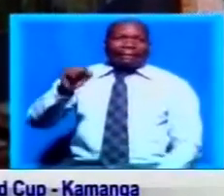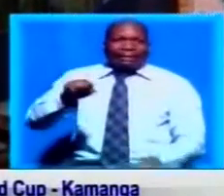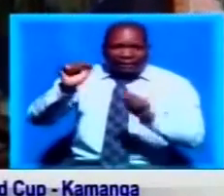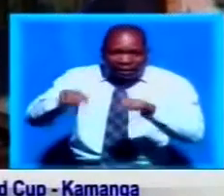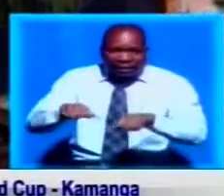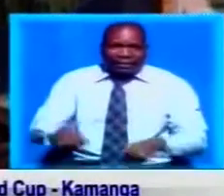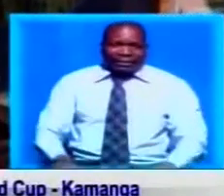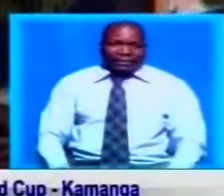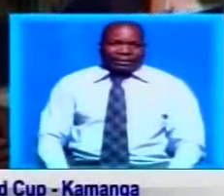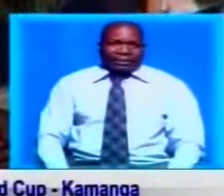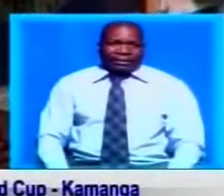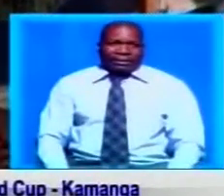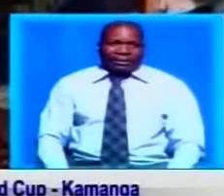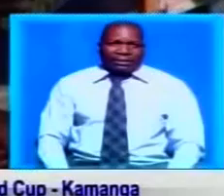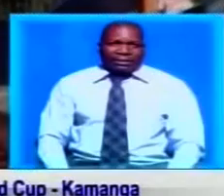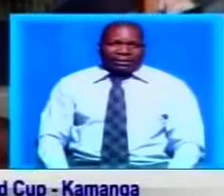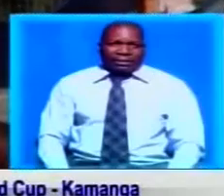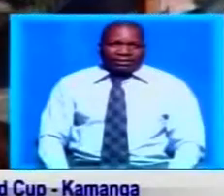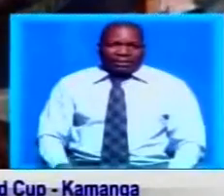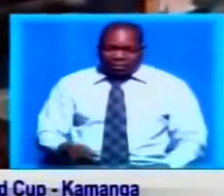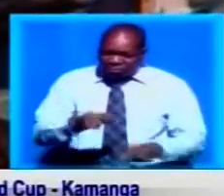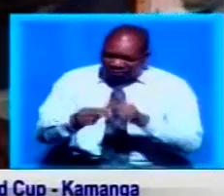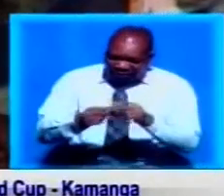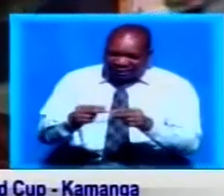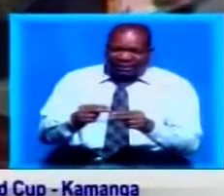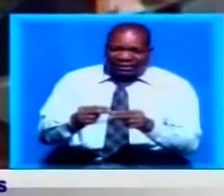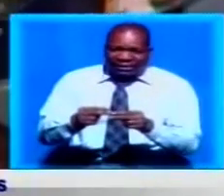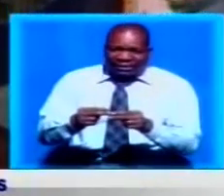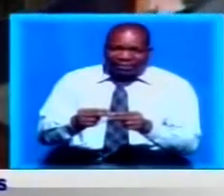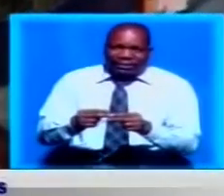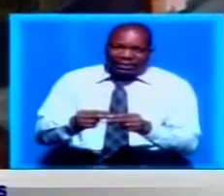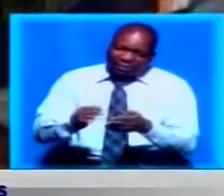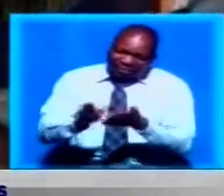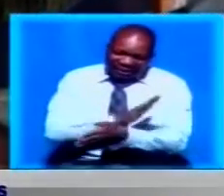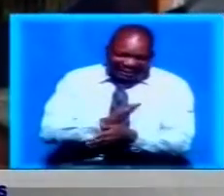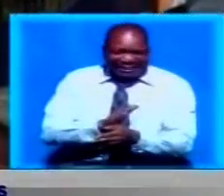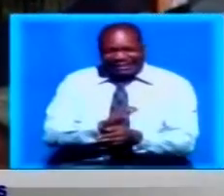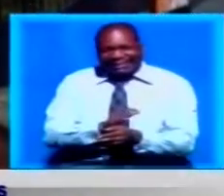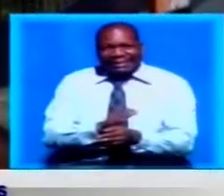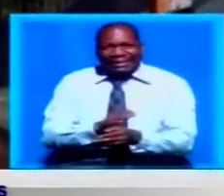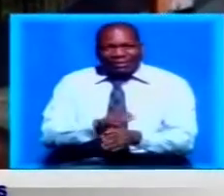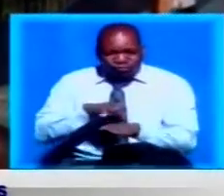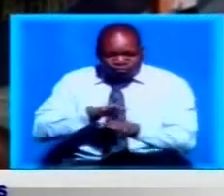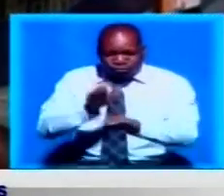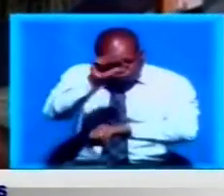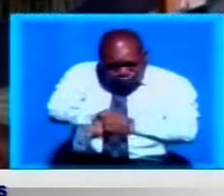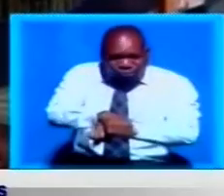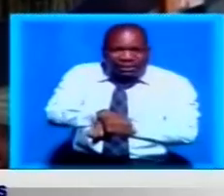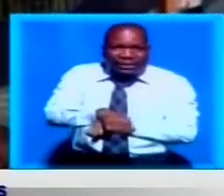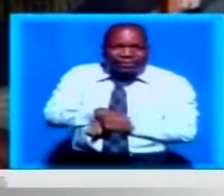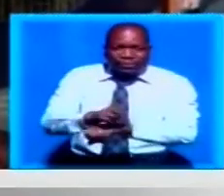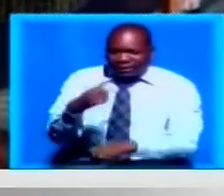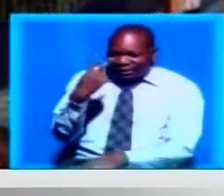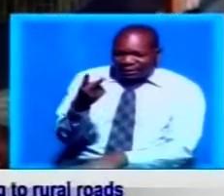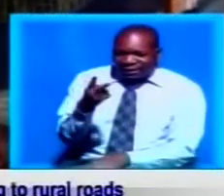say you can do that, you put that allowance of fighting the commotion of traffic. Have you seen where the back our